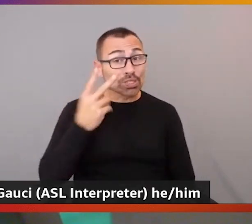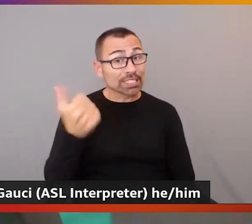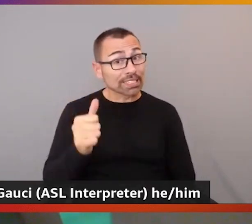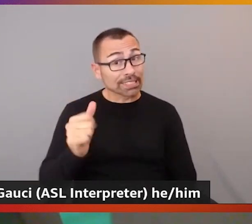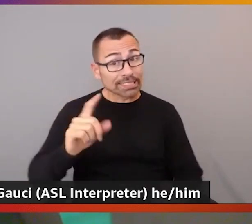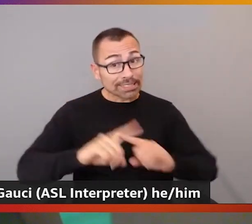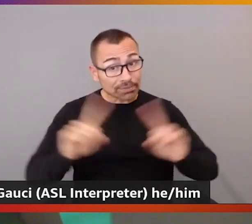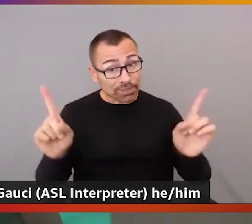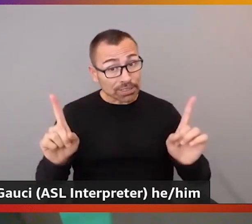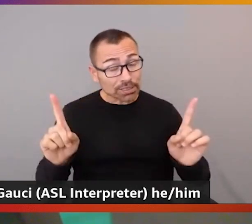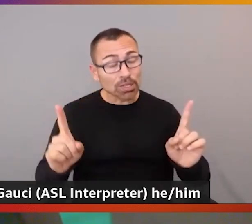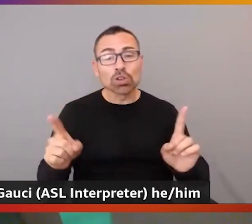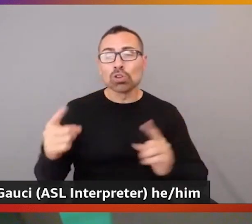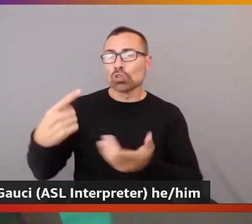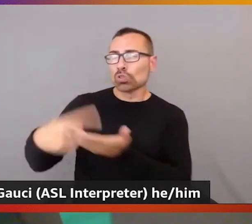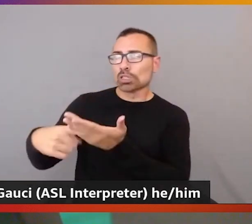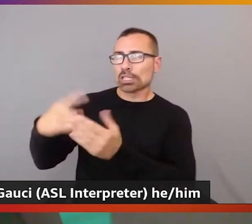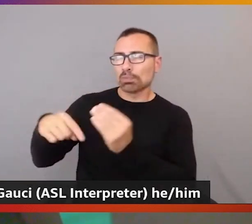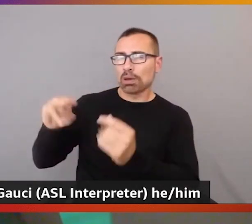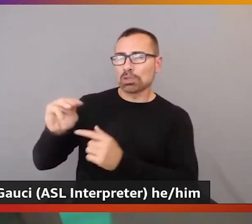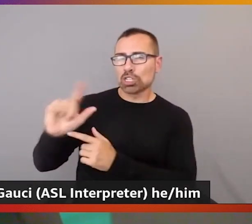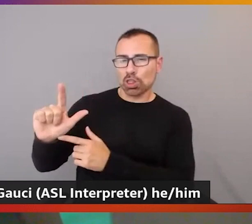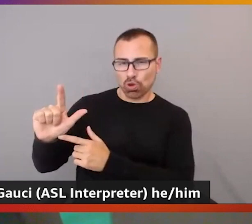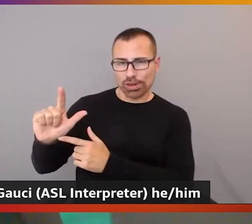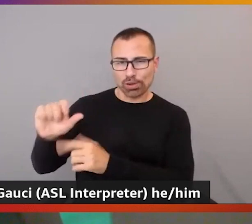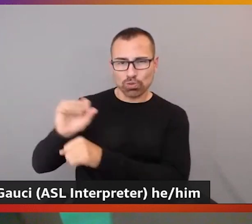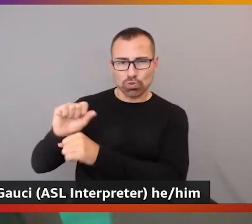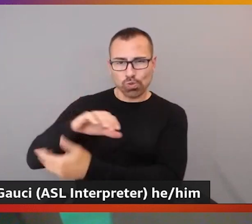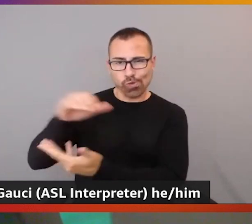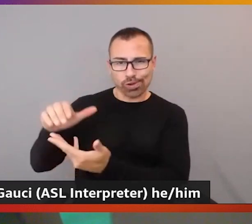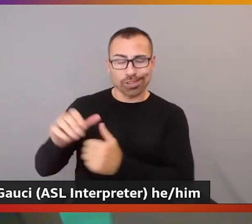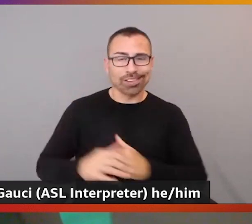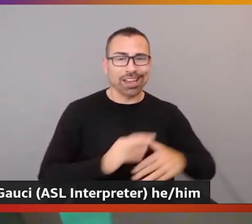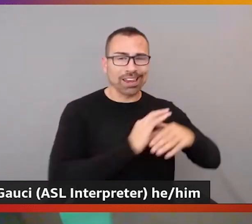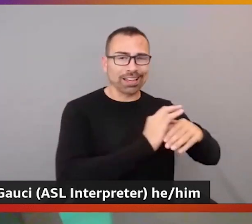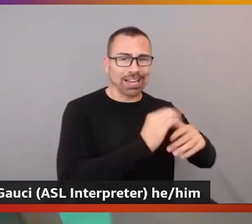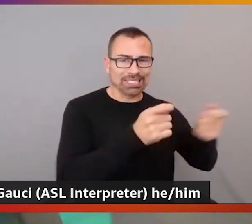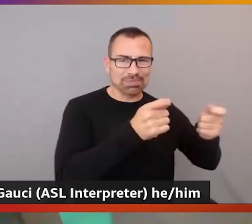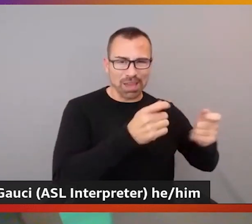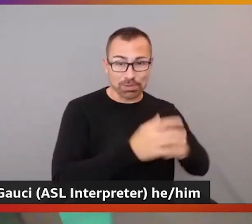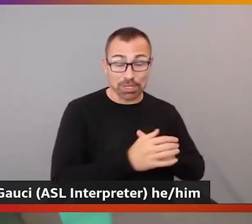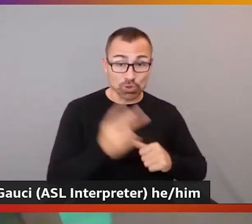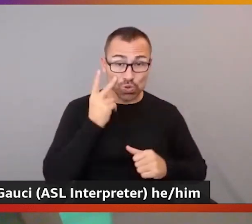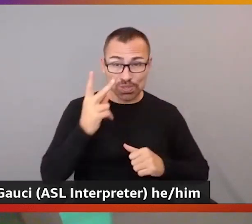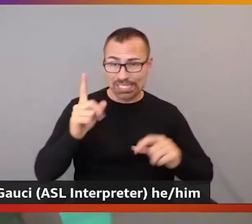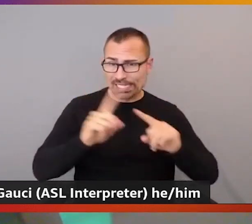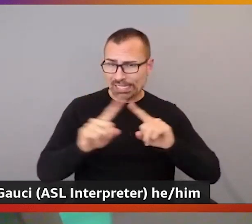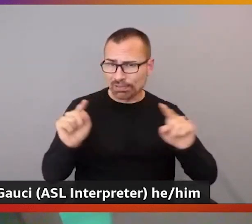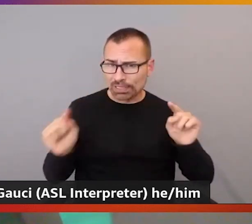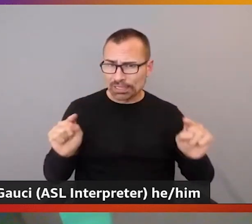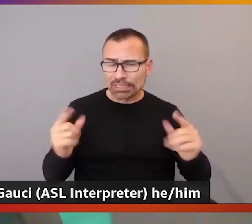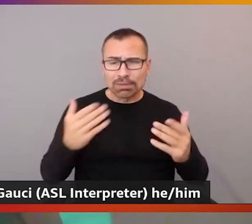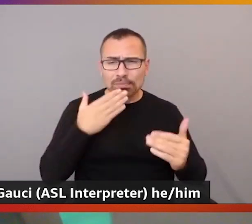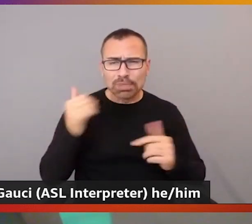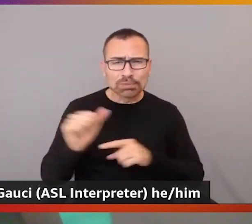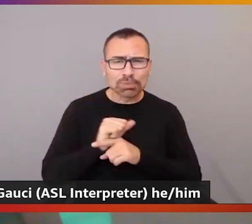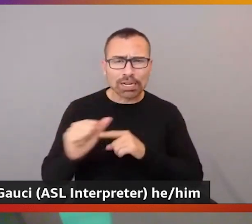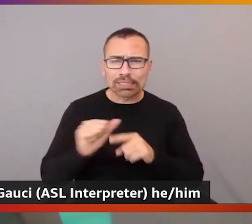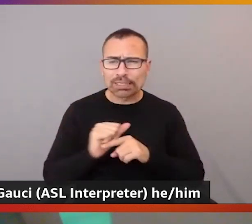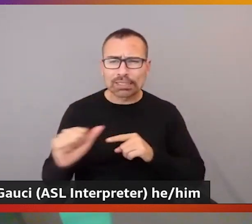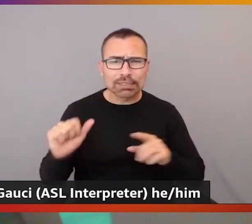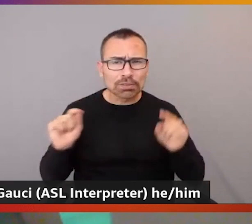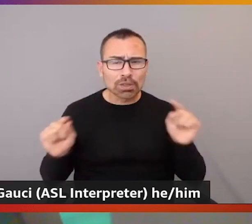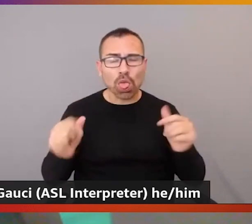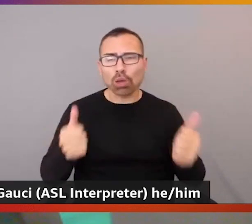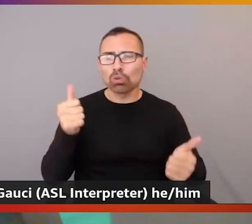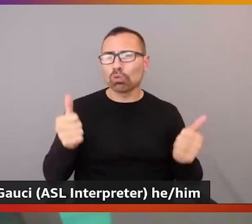talked about a machine learning workload earlier and a content management system. Do you see any differences in the best practices and maybe which choice